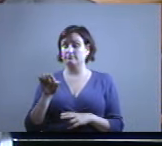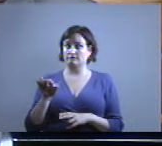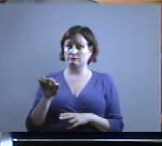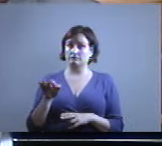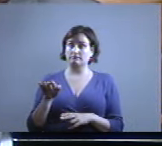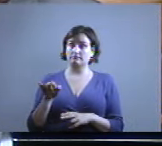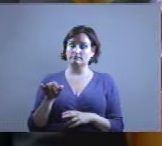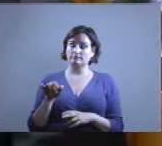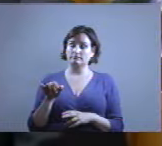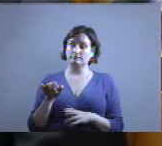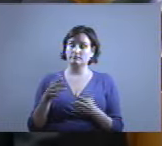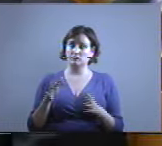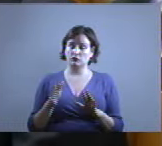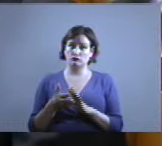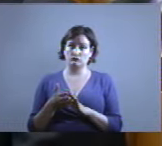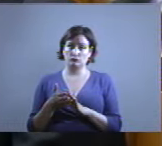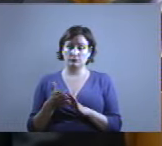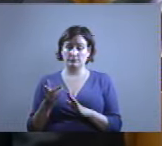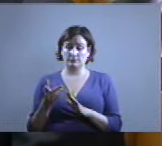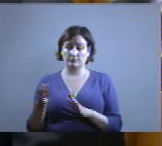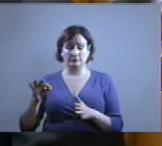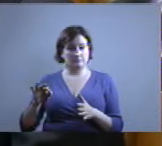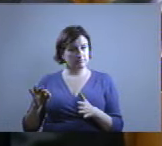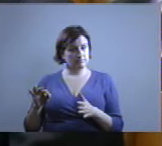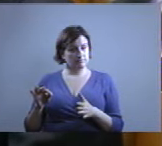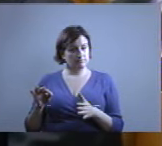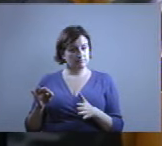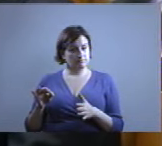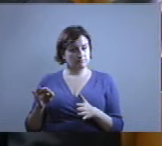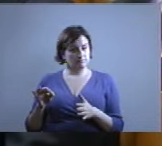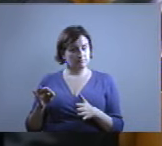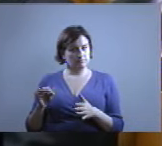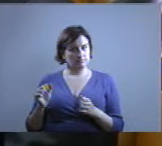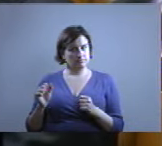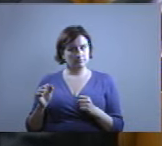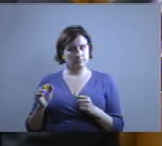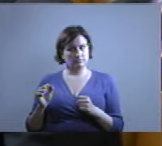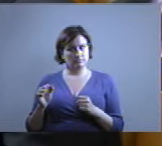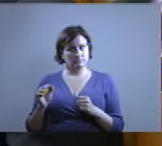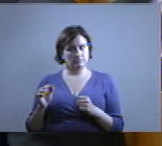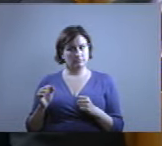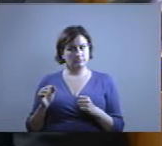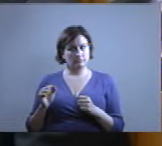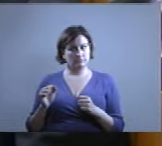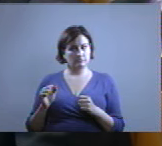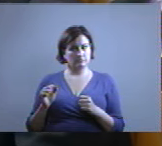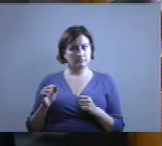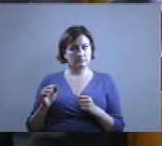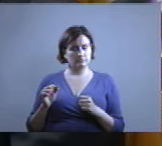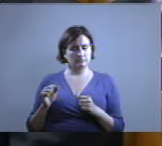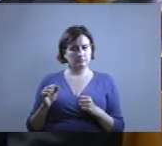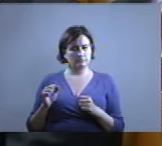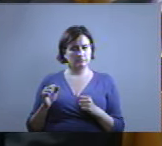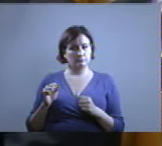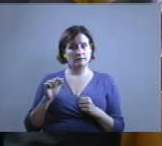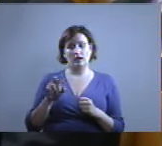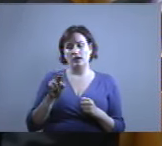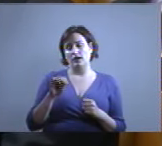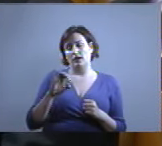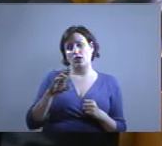House, who is as ill-informed as he is, seems to me, Mr. Speaker, the Nicholson Commission